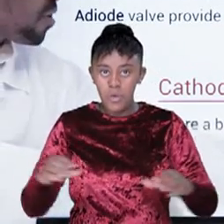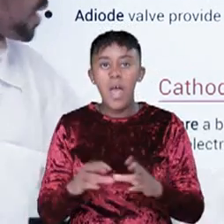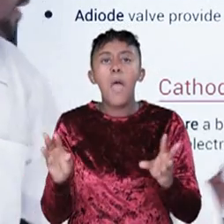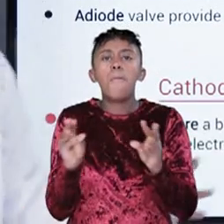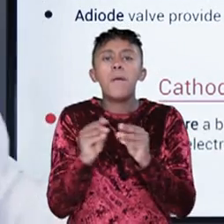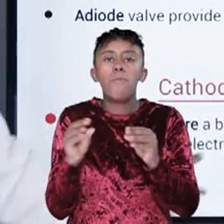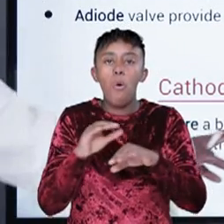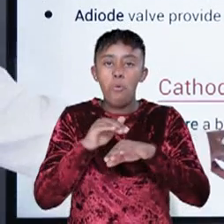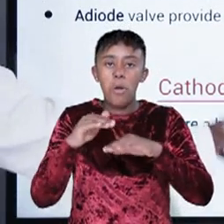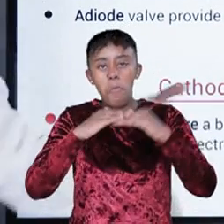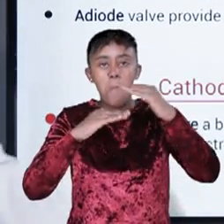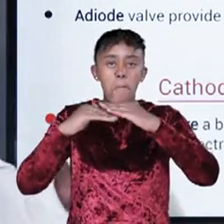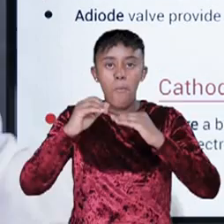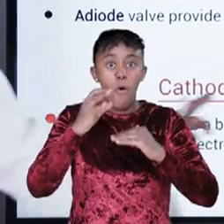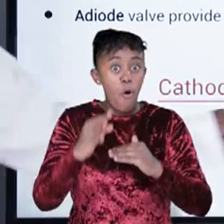A beam of electron